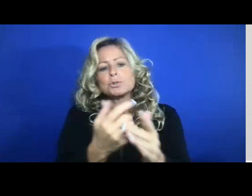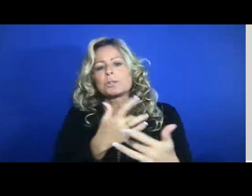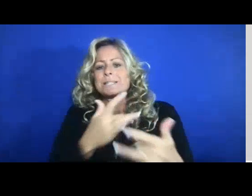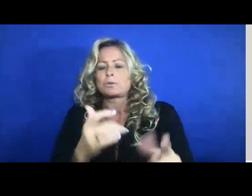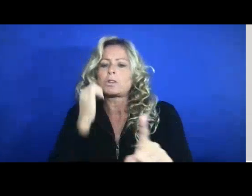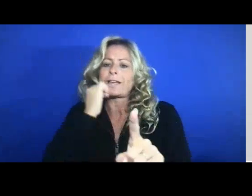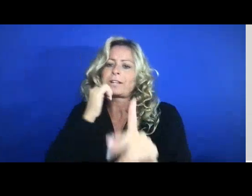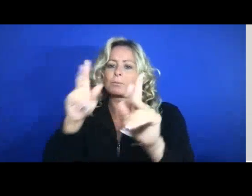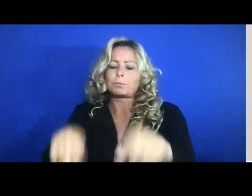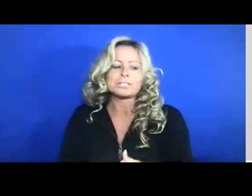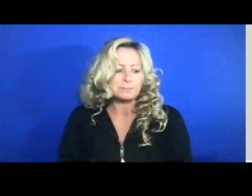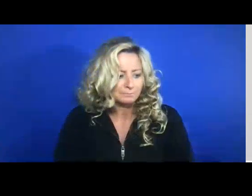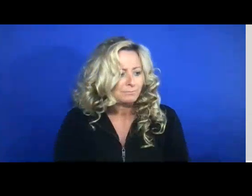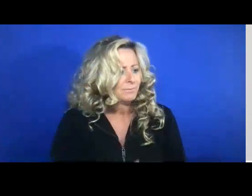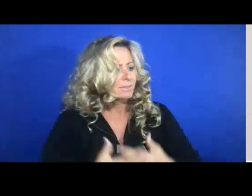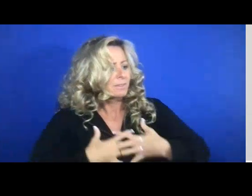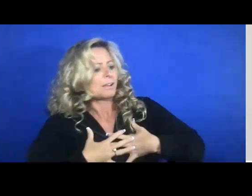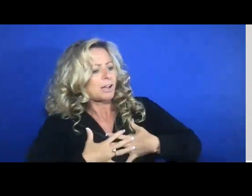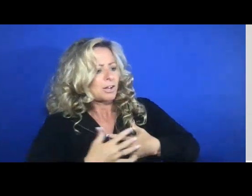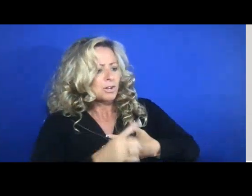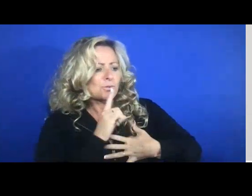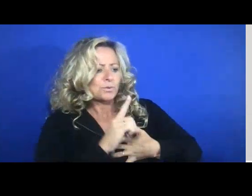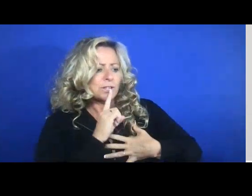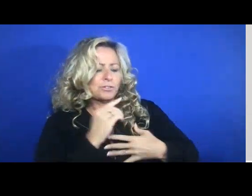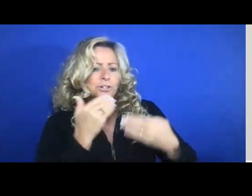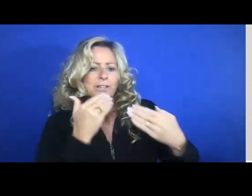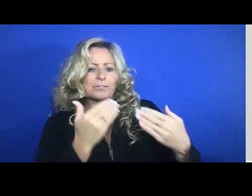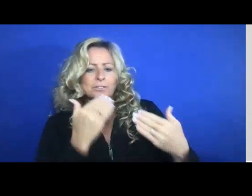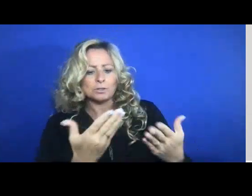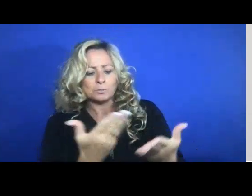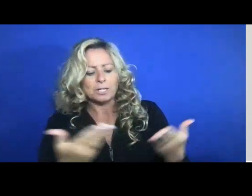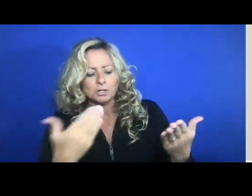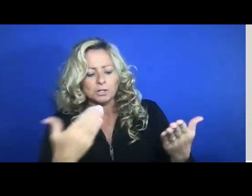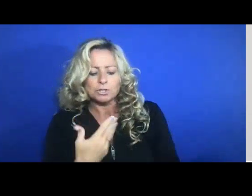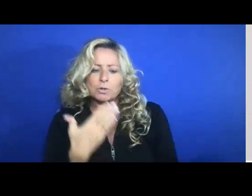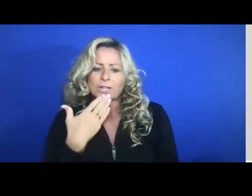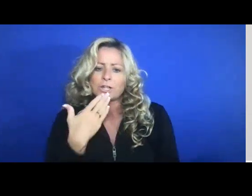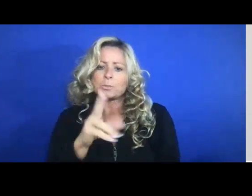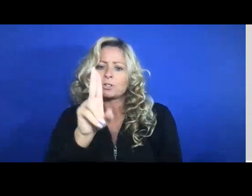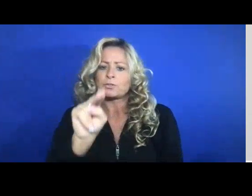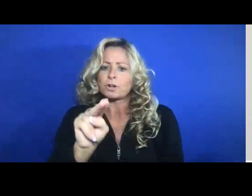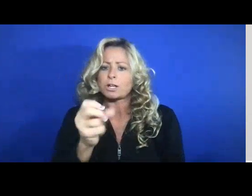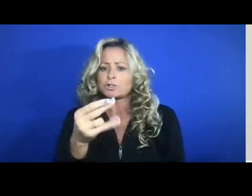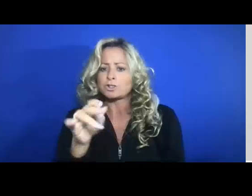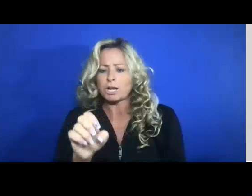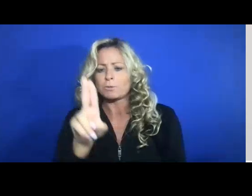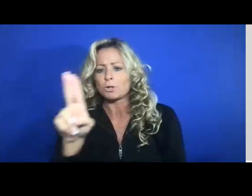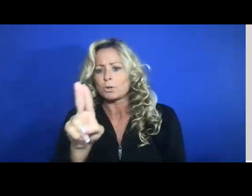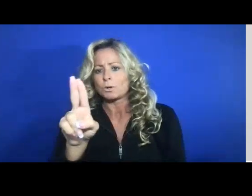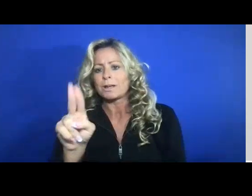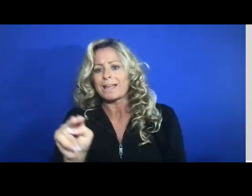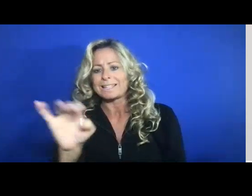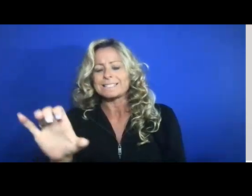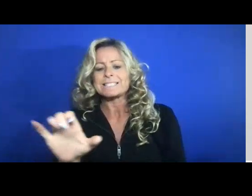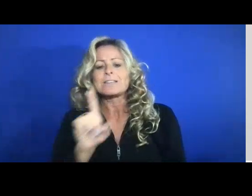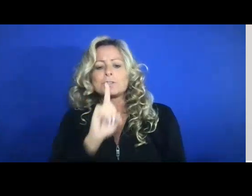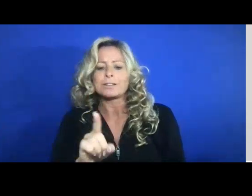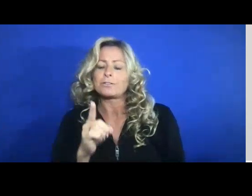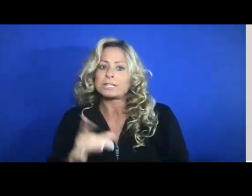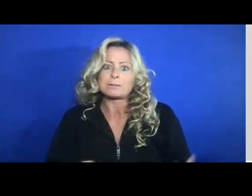Well, first off, it's really, really great to be here, and I'm so thankful for Unshame and C for this campaign and for these